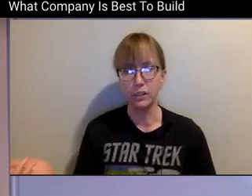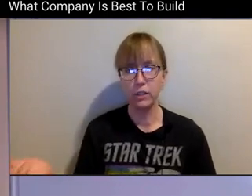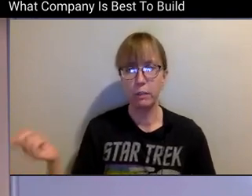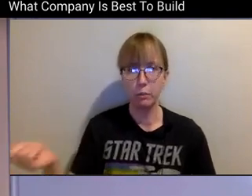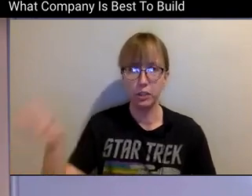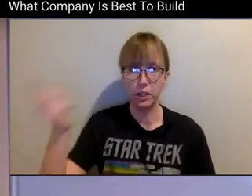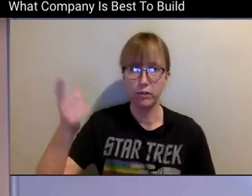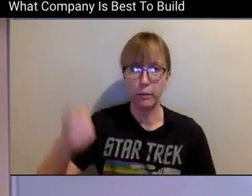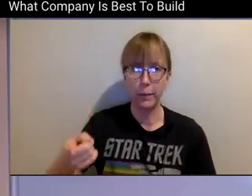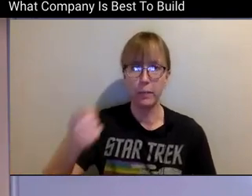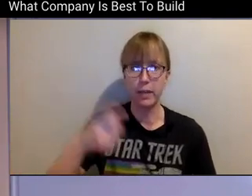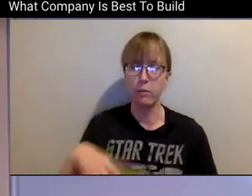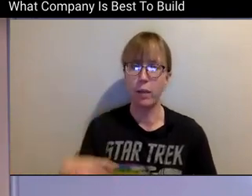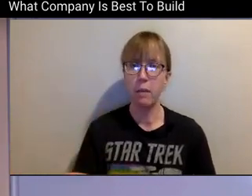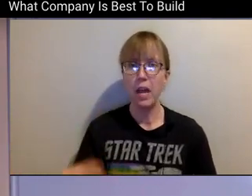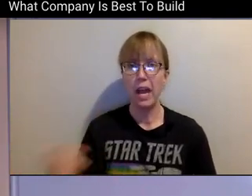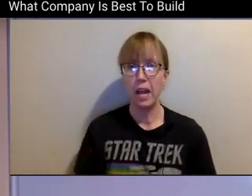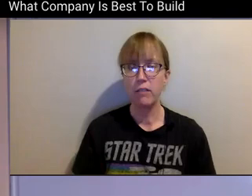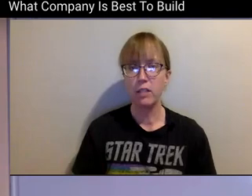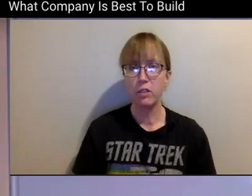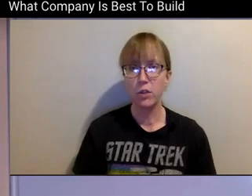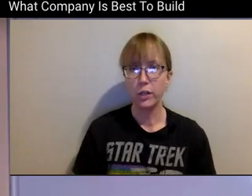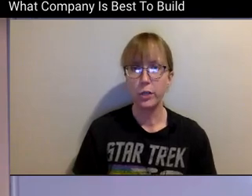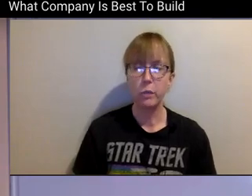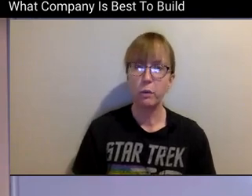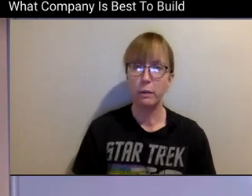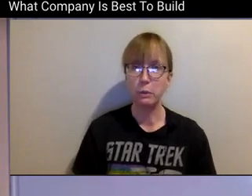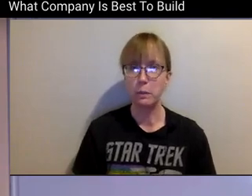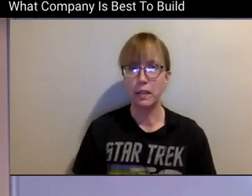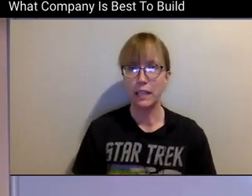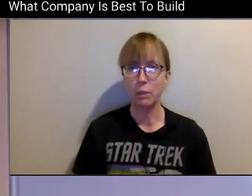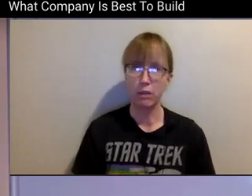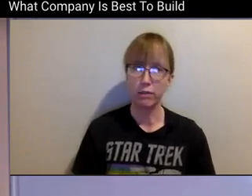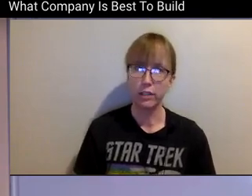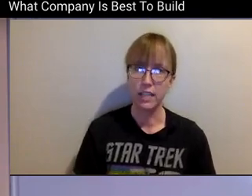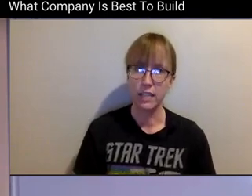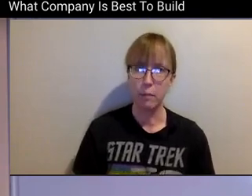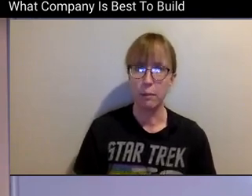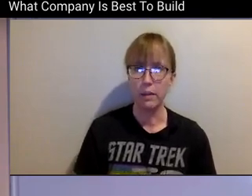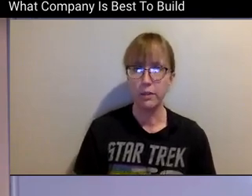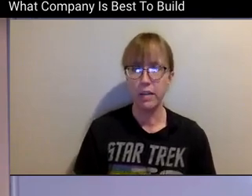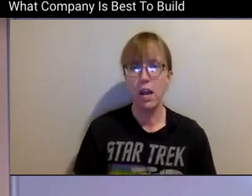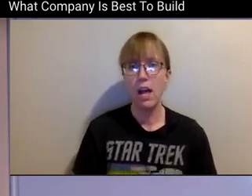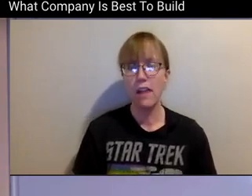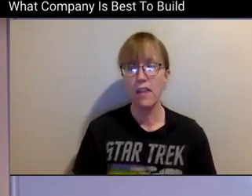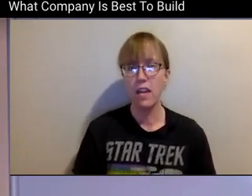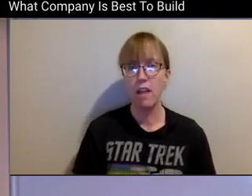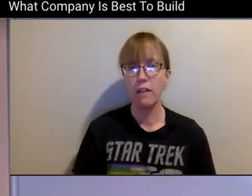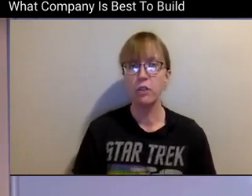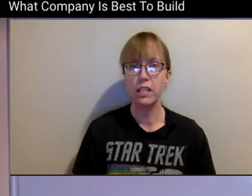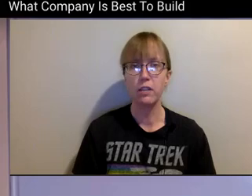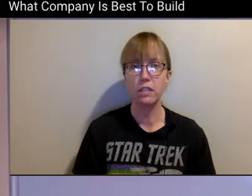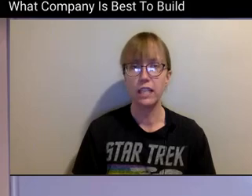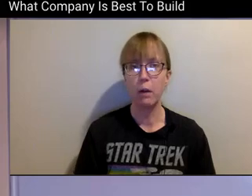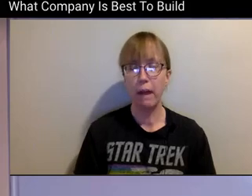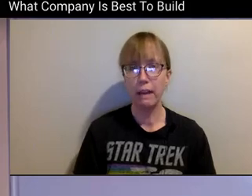wellness industry, people just go from MLM to MLM. And I've seen stories on YouTube where people spend like 12 years in the MLM industry, and then